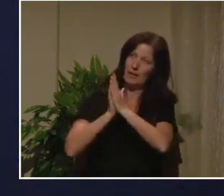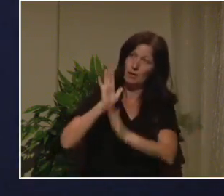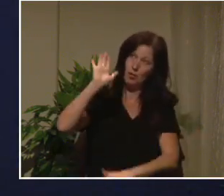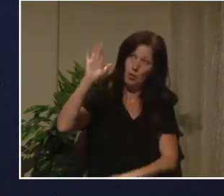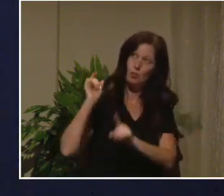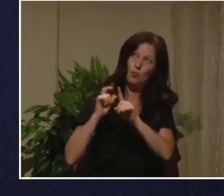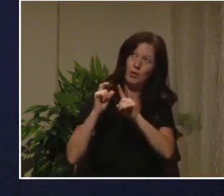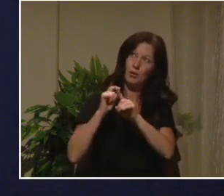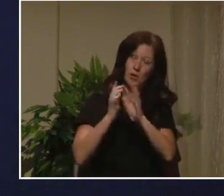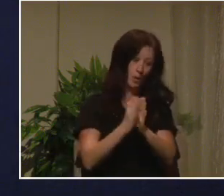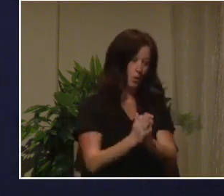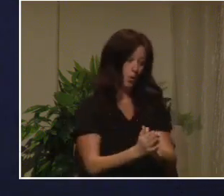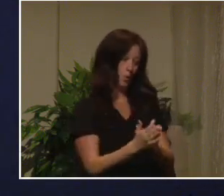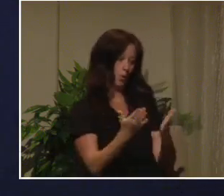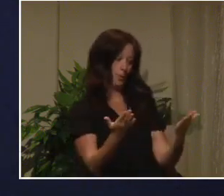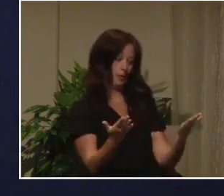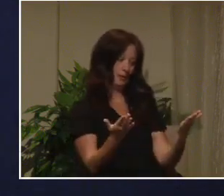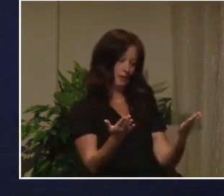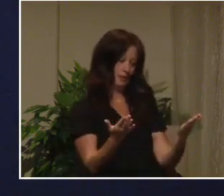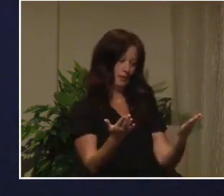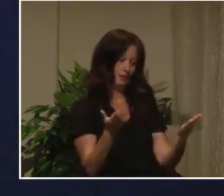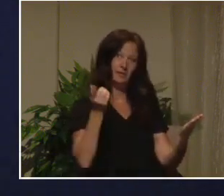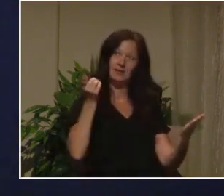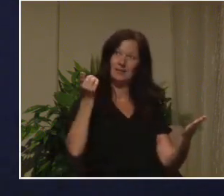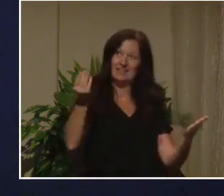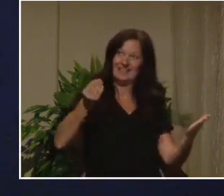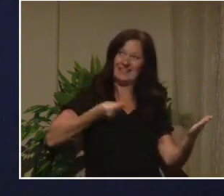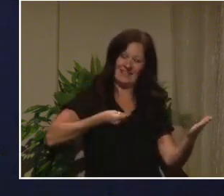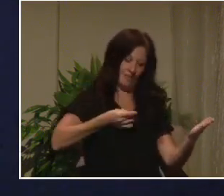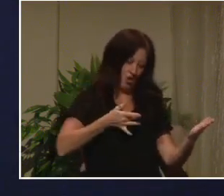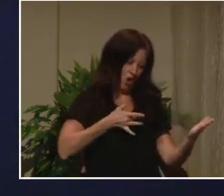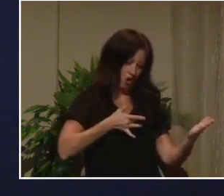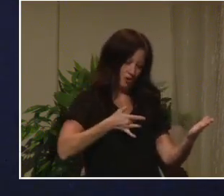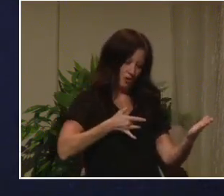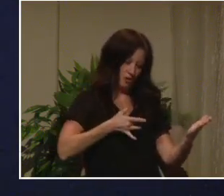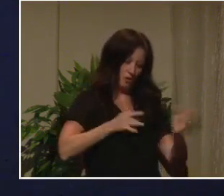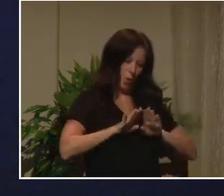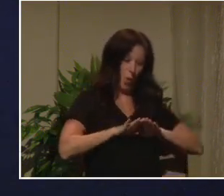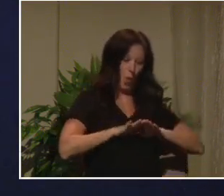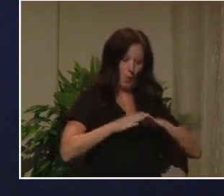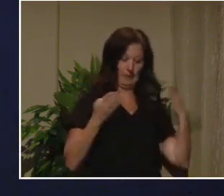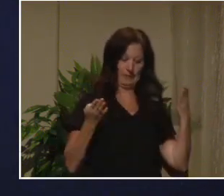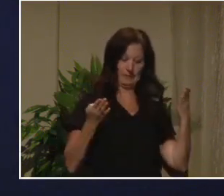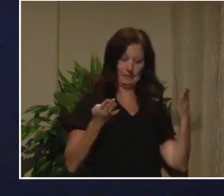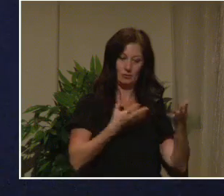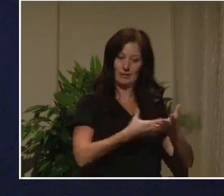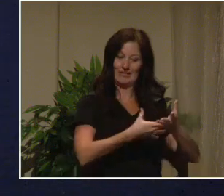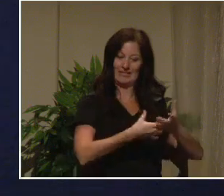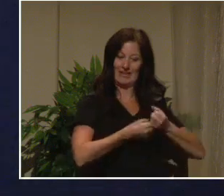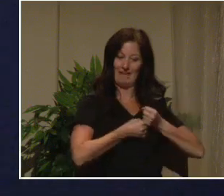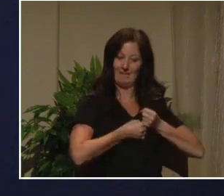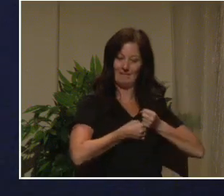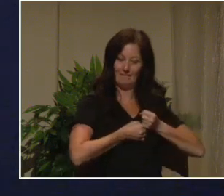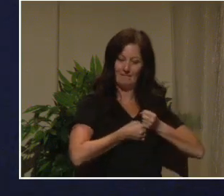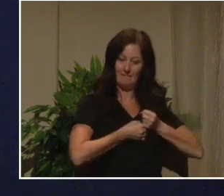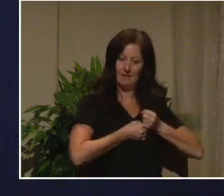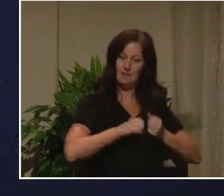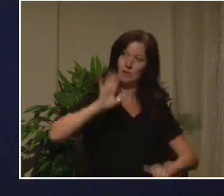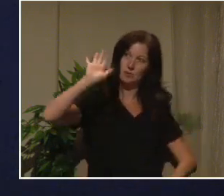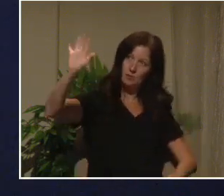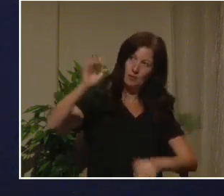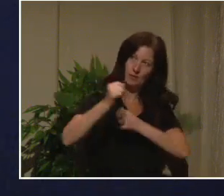would give us the heart and the mind to receive it, because it is your